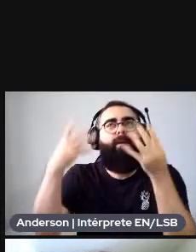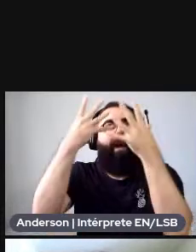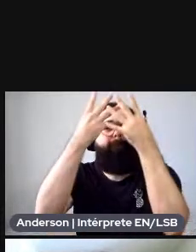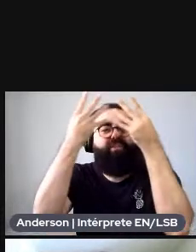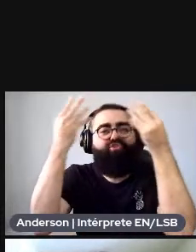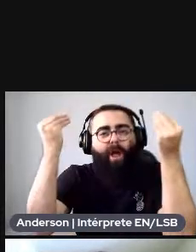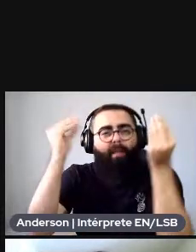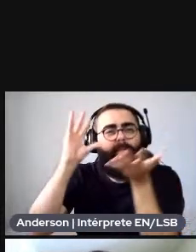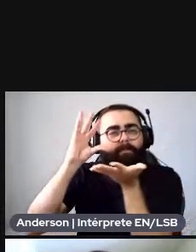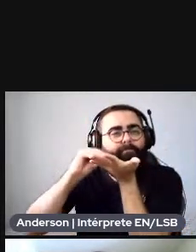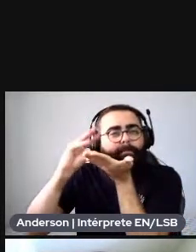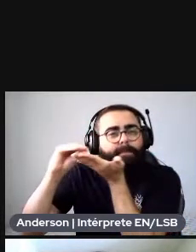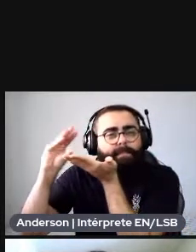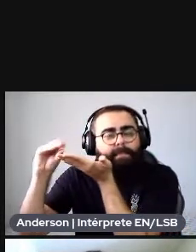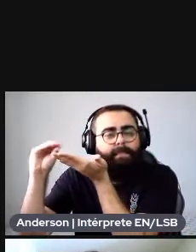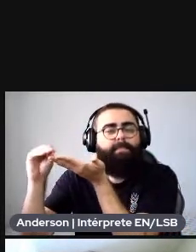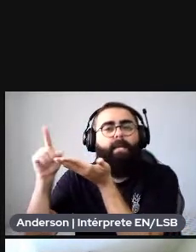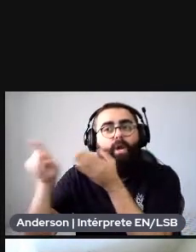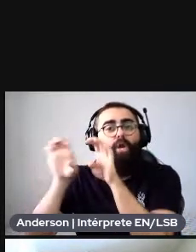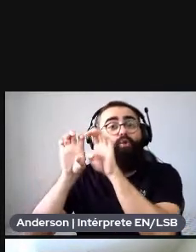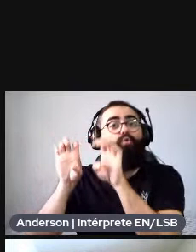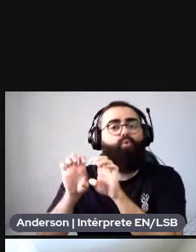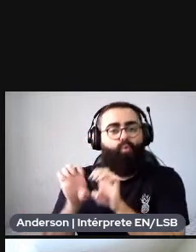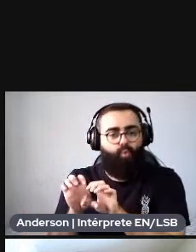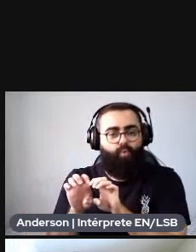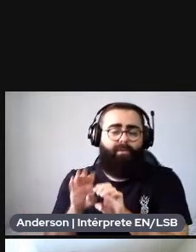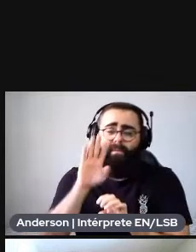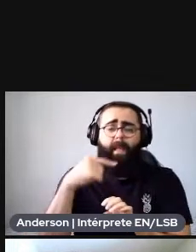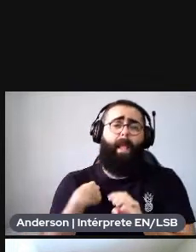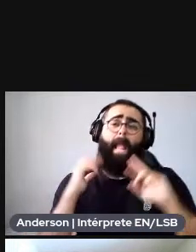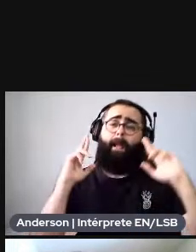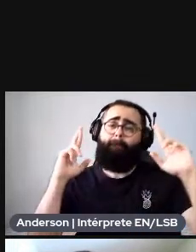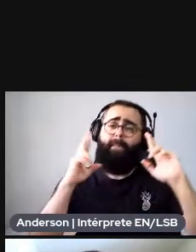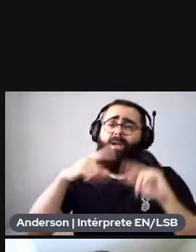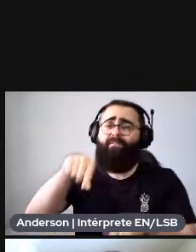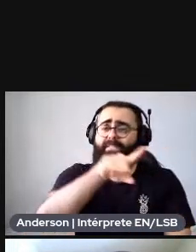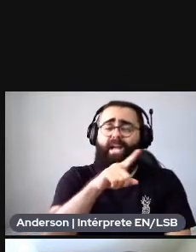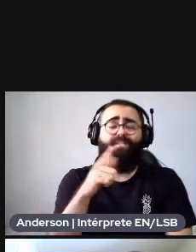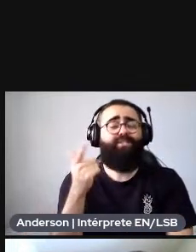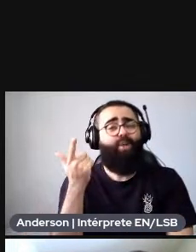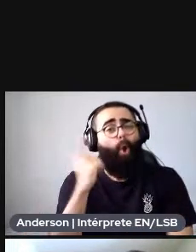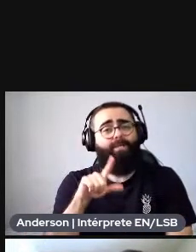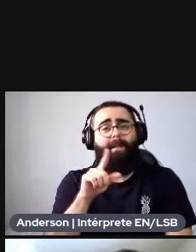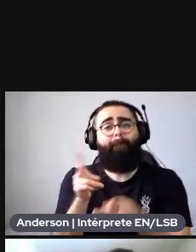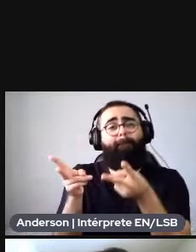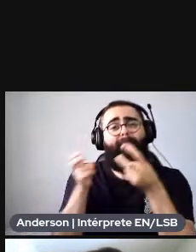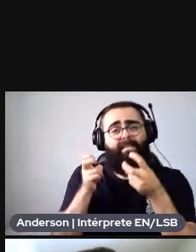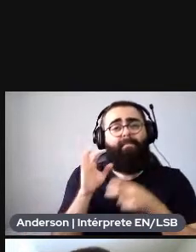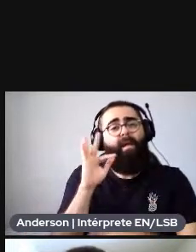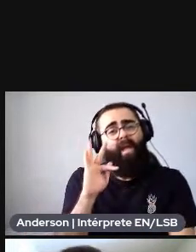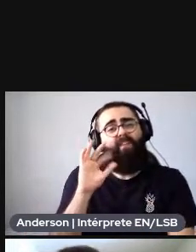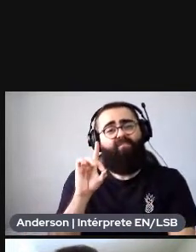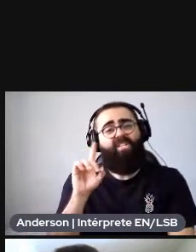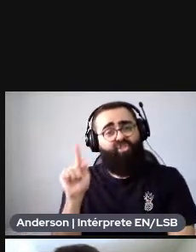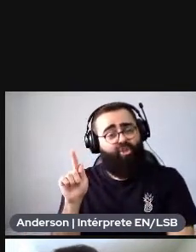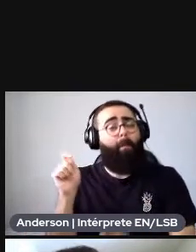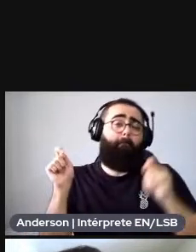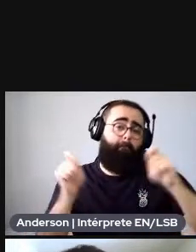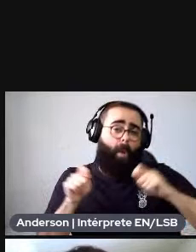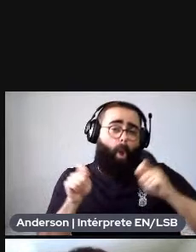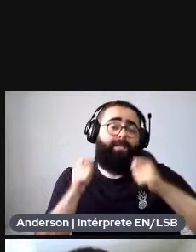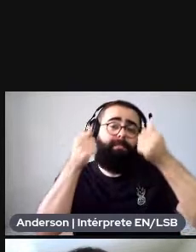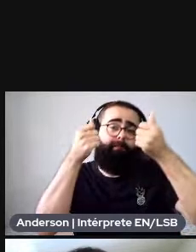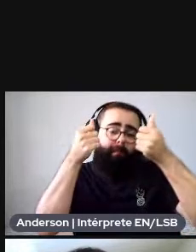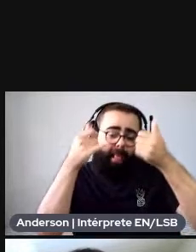construction. I hope to have shown that FDG is capable of providing a satisfactory account to